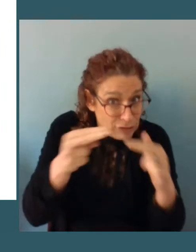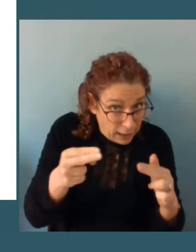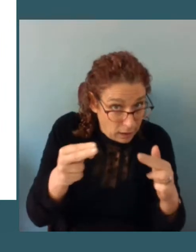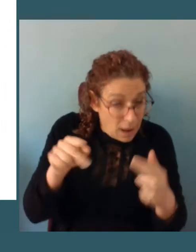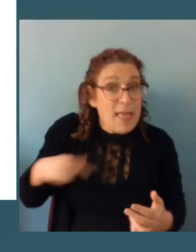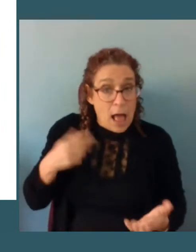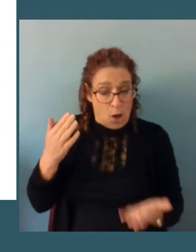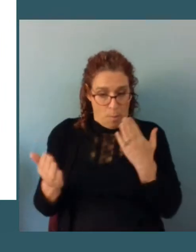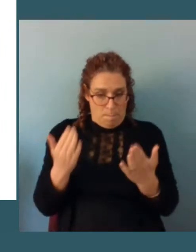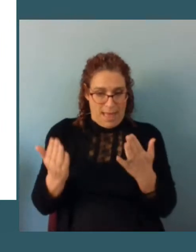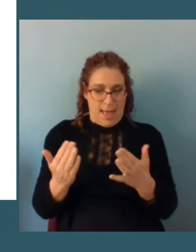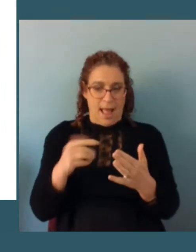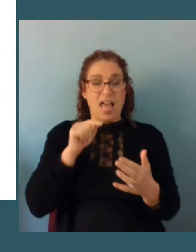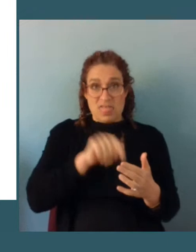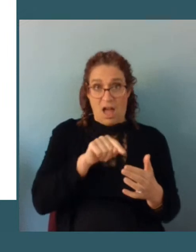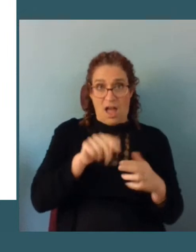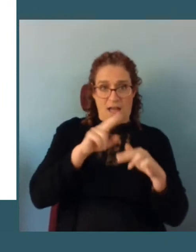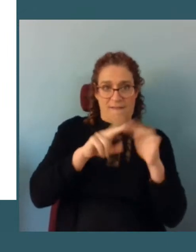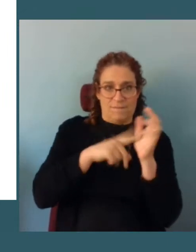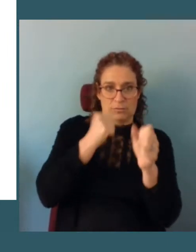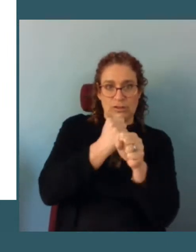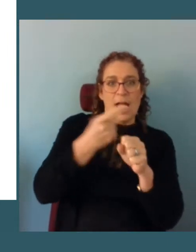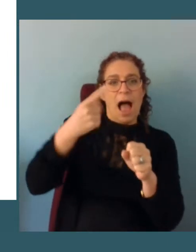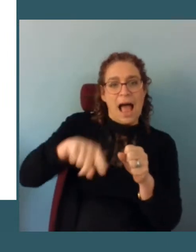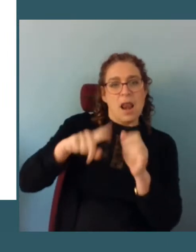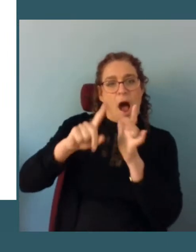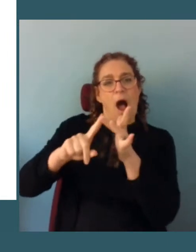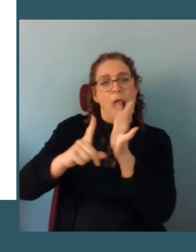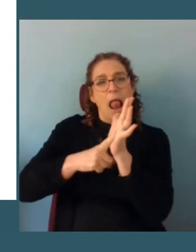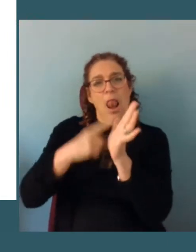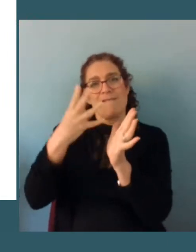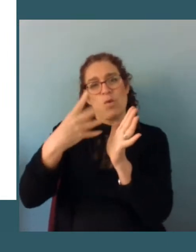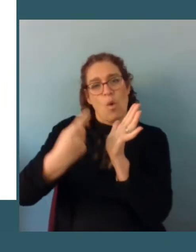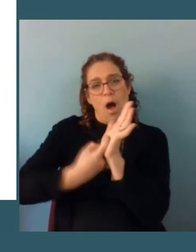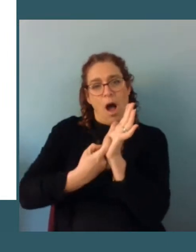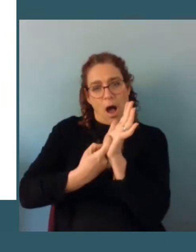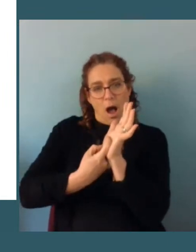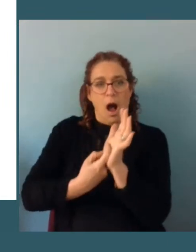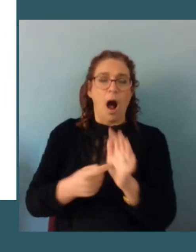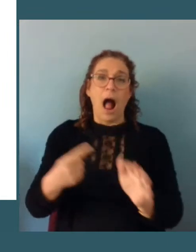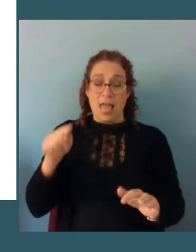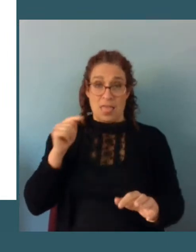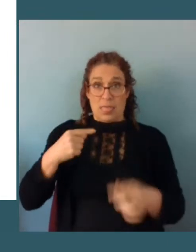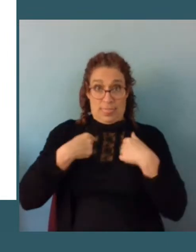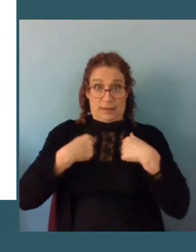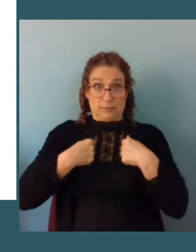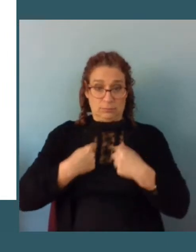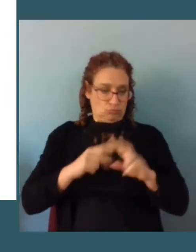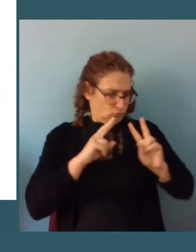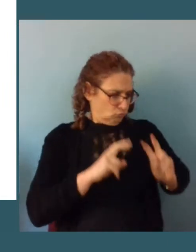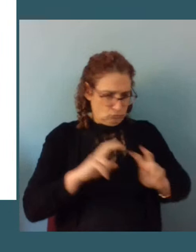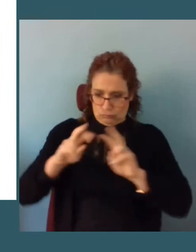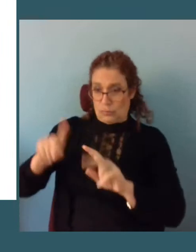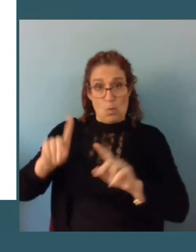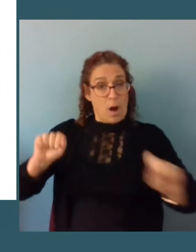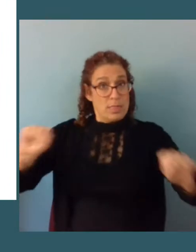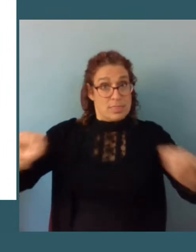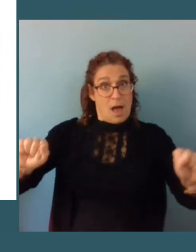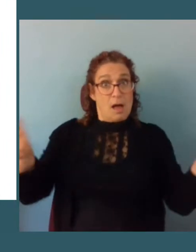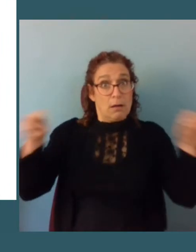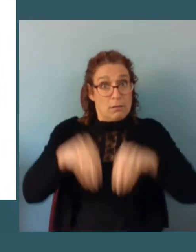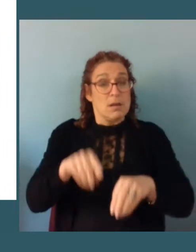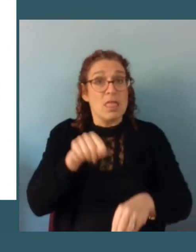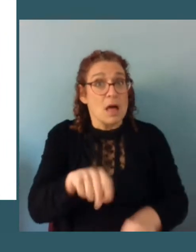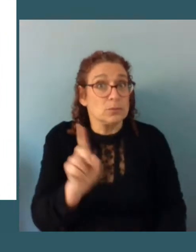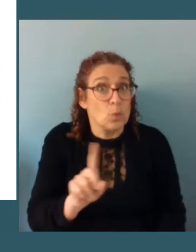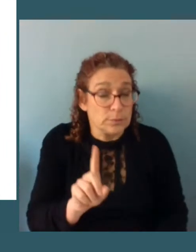IL4R, which is an immune response gene. And what they found was that if one had filaggrin